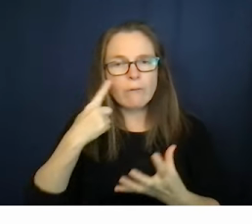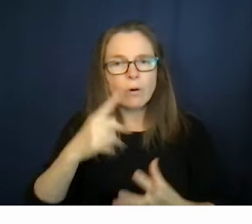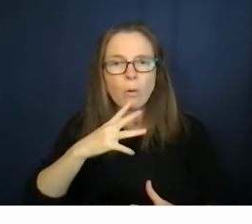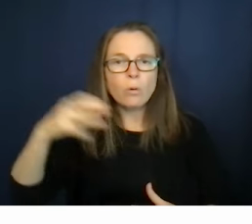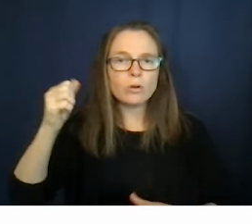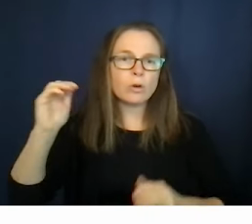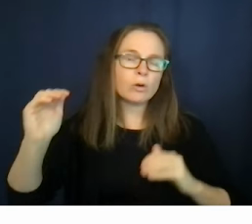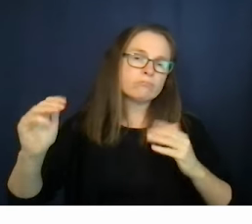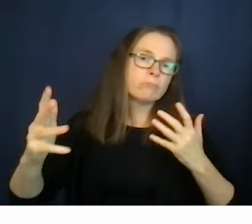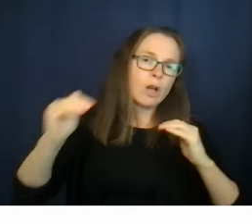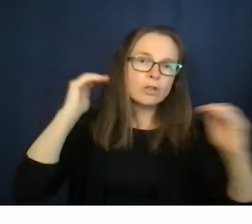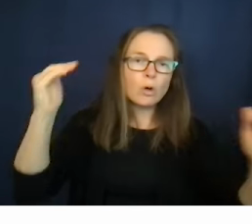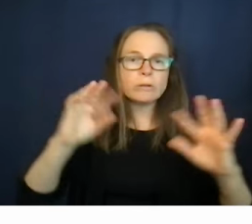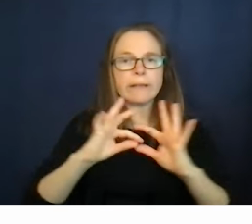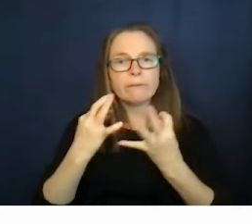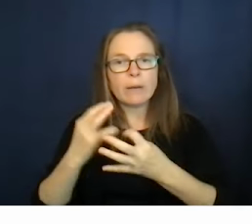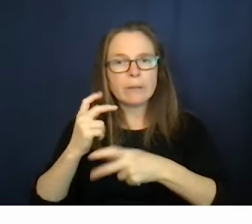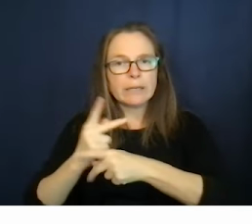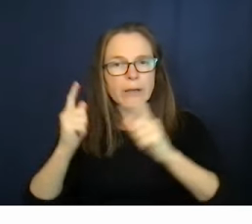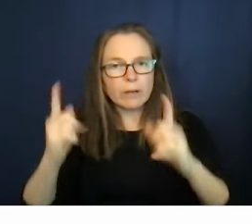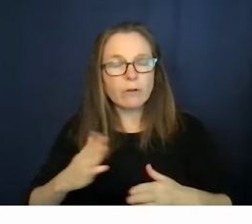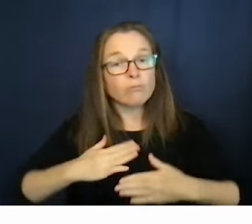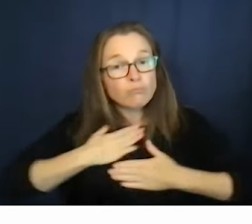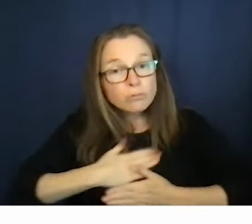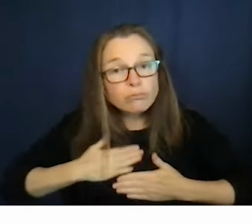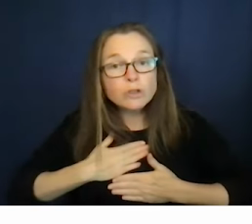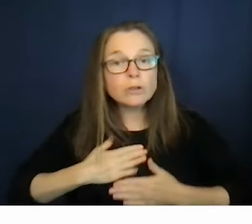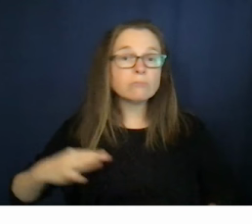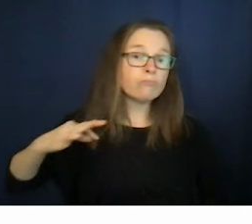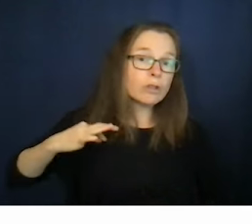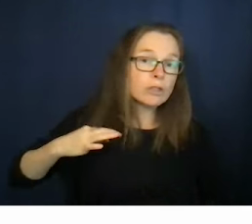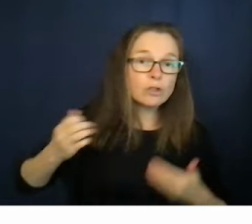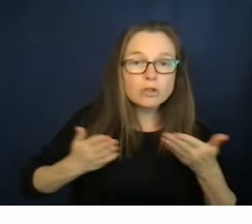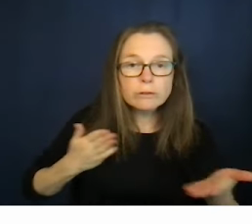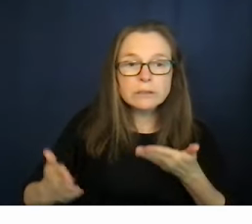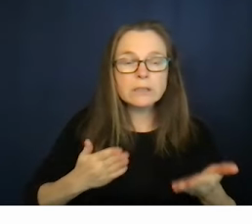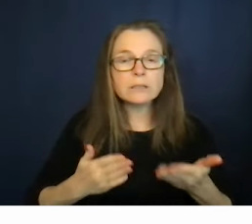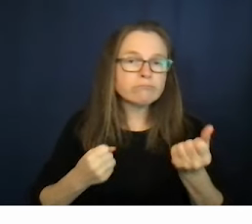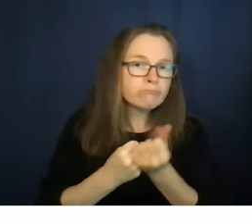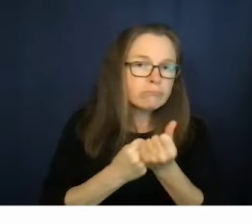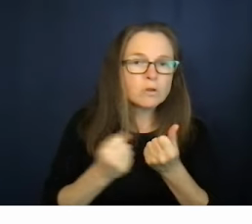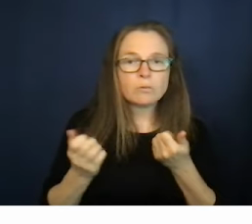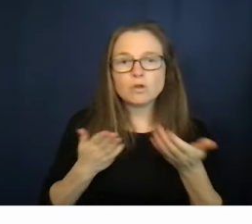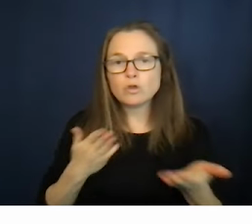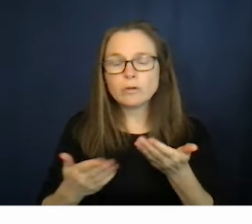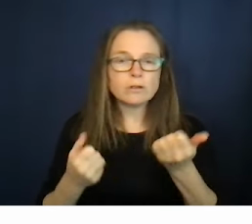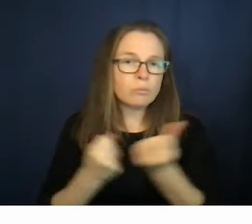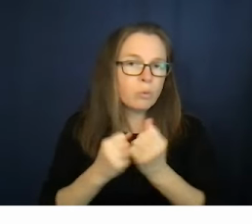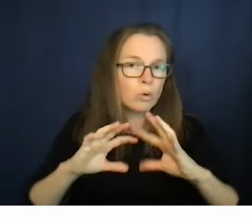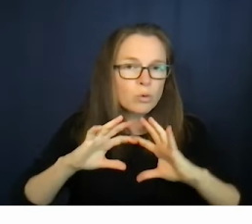caregivers. This includes recreation, volunteer services, reassurance services, support